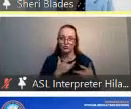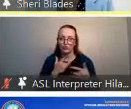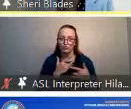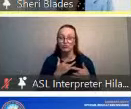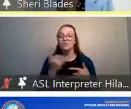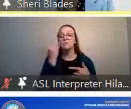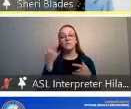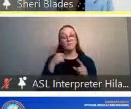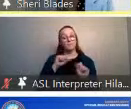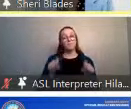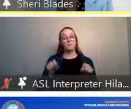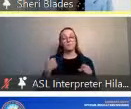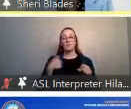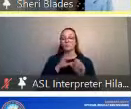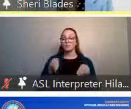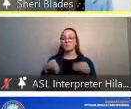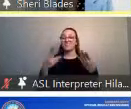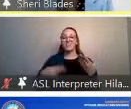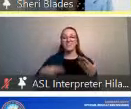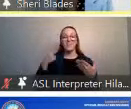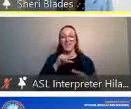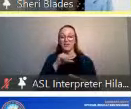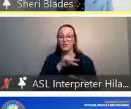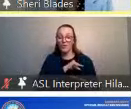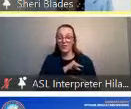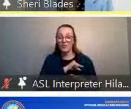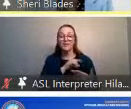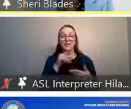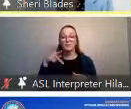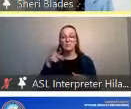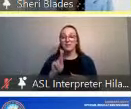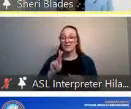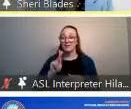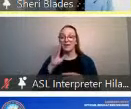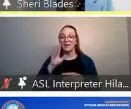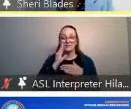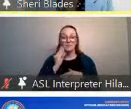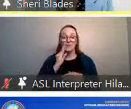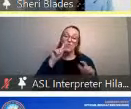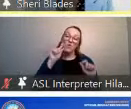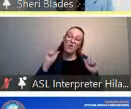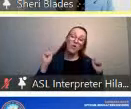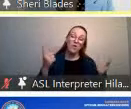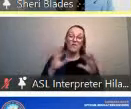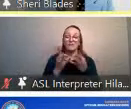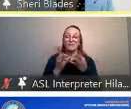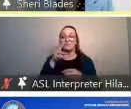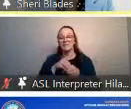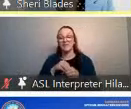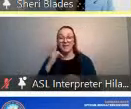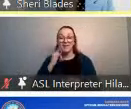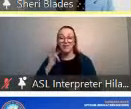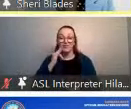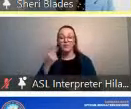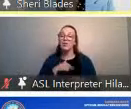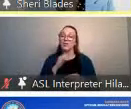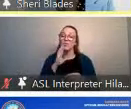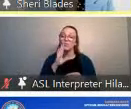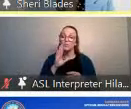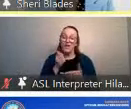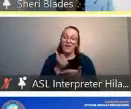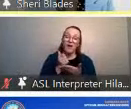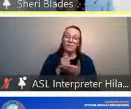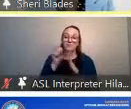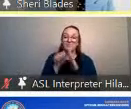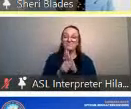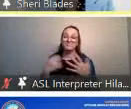high-quality preschool experiences for all children in California, we will strengthen our state and support every child's